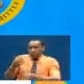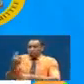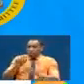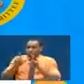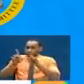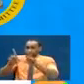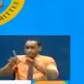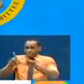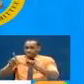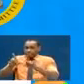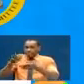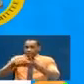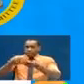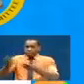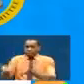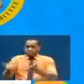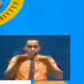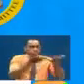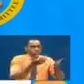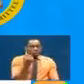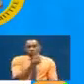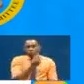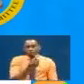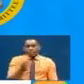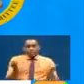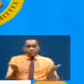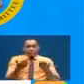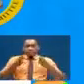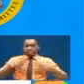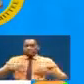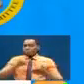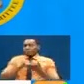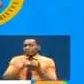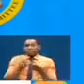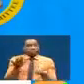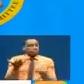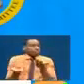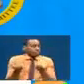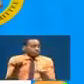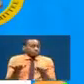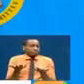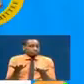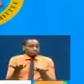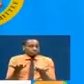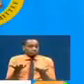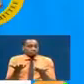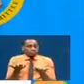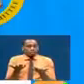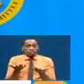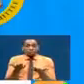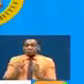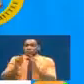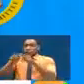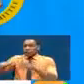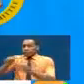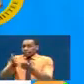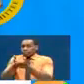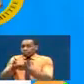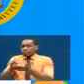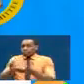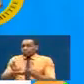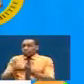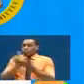licensed as takeaways only, and therefore we urge any Kenyans who may, you know, be visiting the wines and spirits to